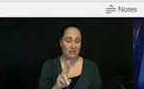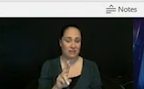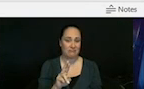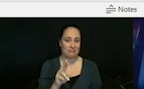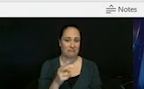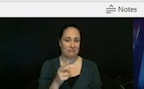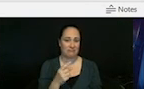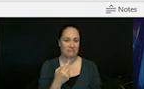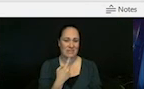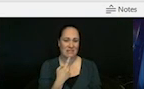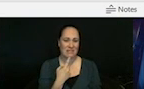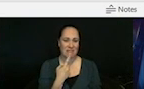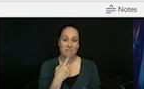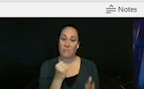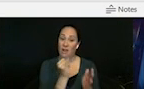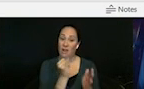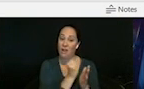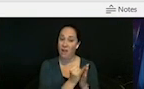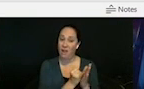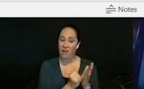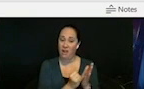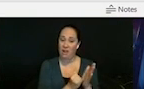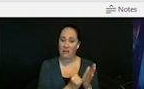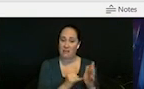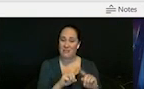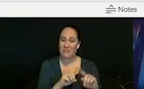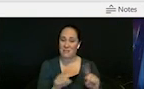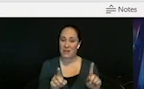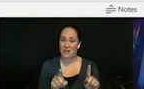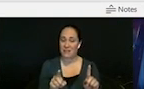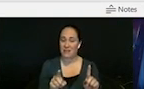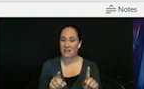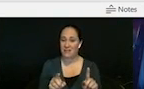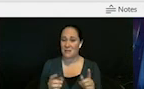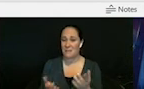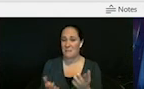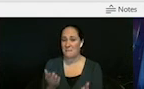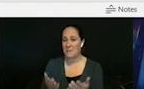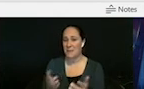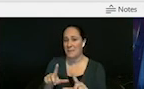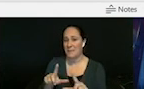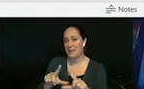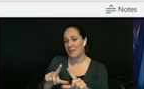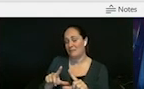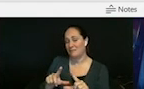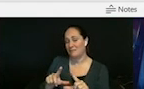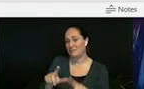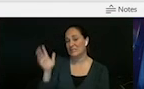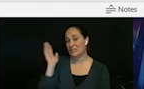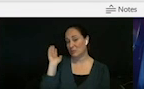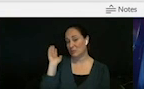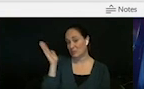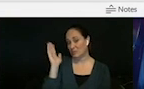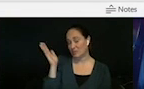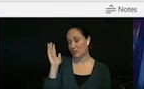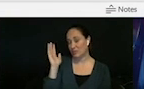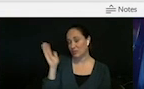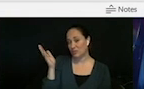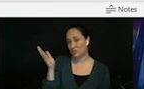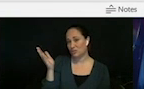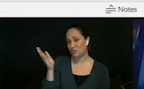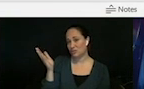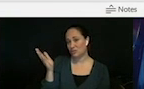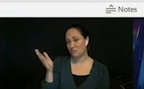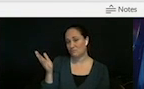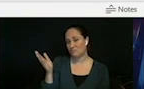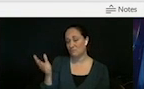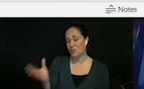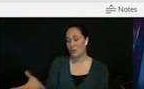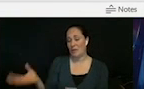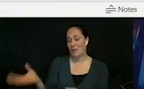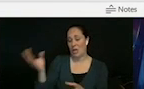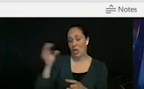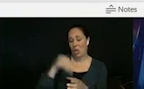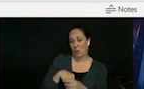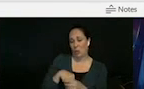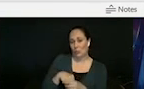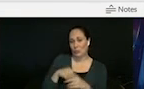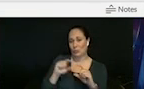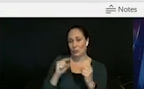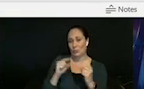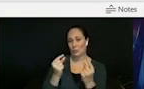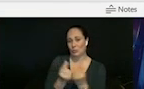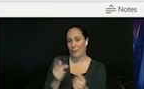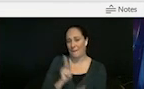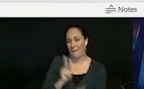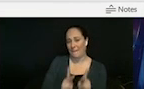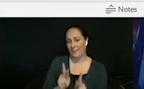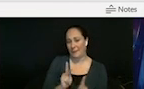speech class as part of the demo? And that would be a good way of bringing together a group of people and showing them, hey, who's a